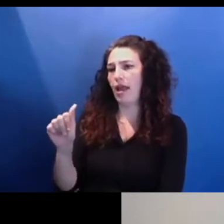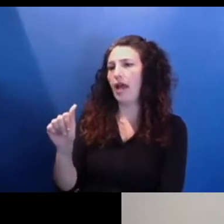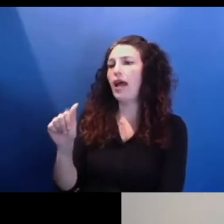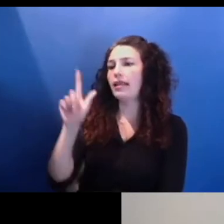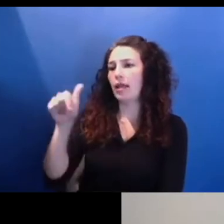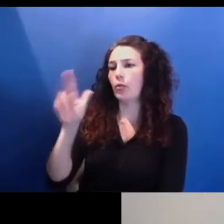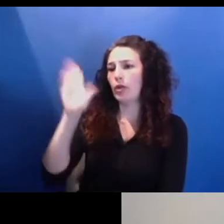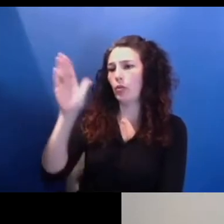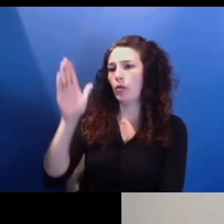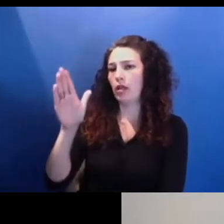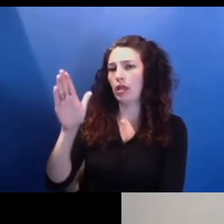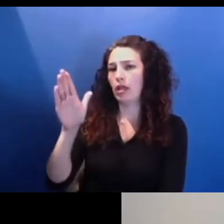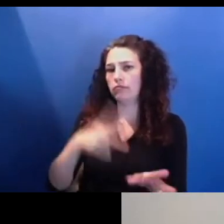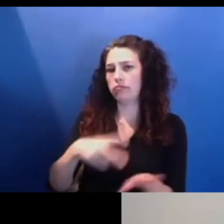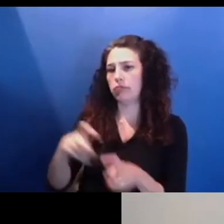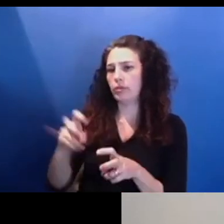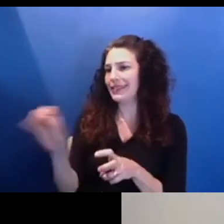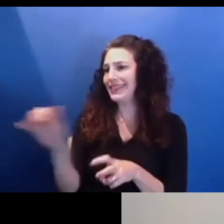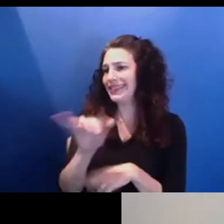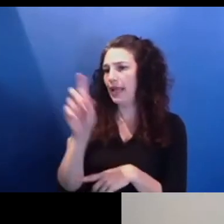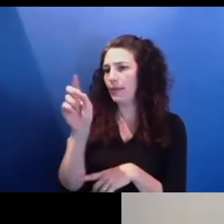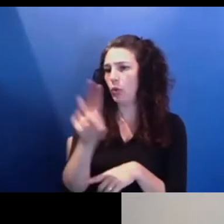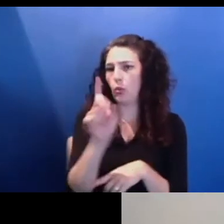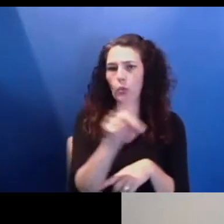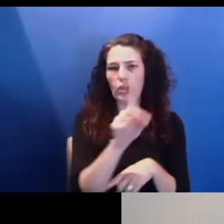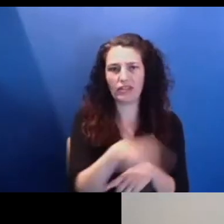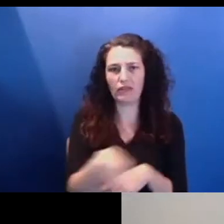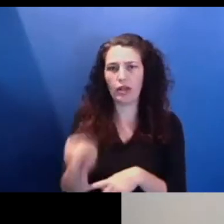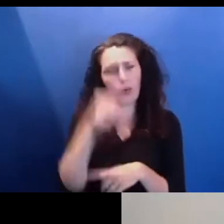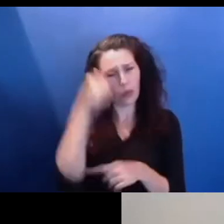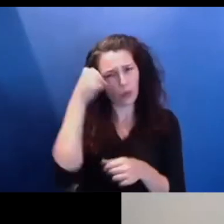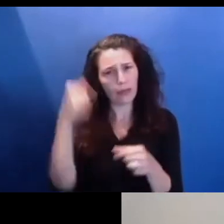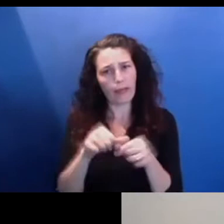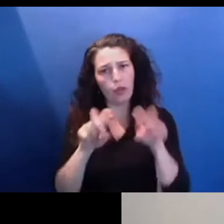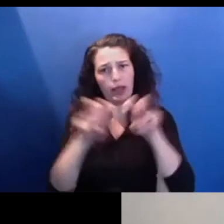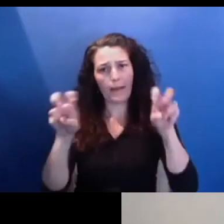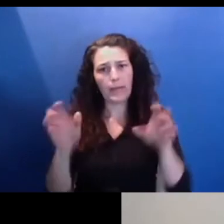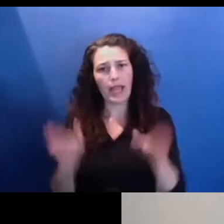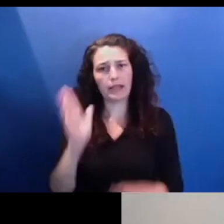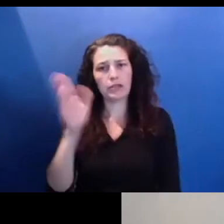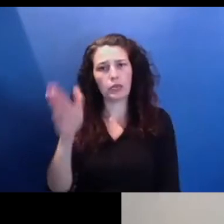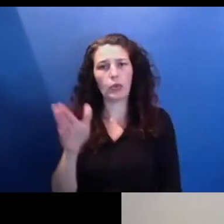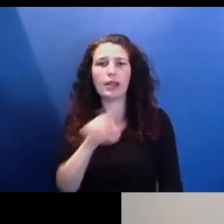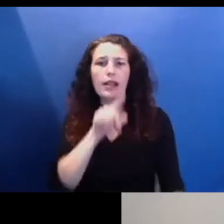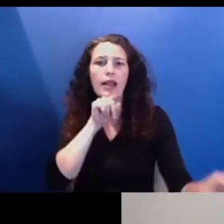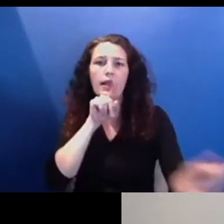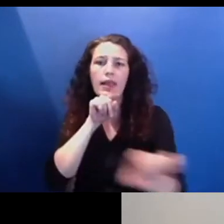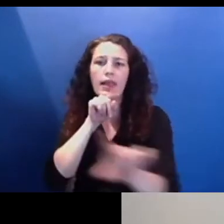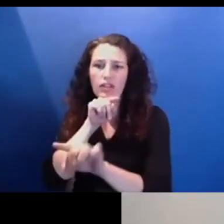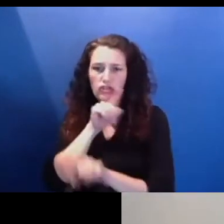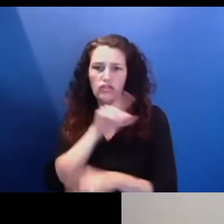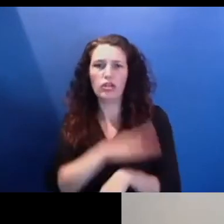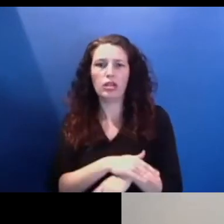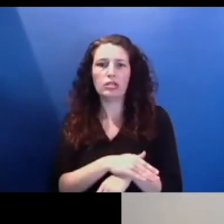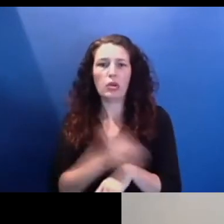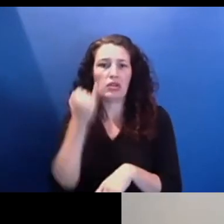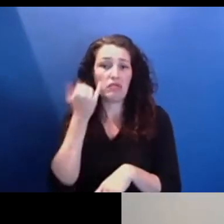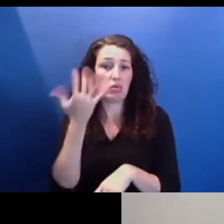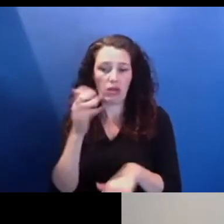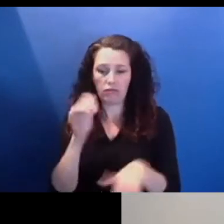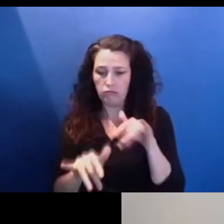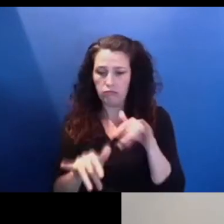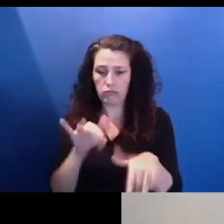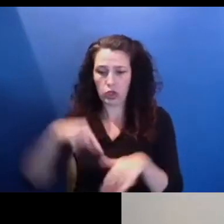these panelists will be answering questions at the end of the panel, so please put your questions for them in the Q&A box. They want to